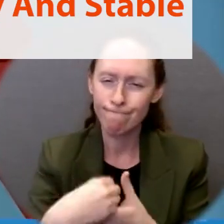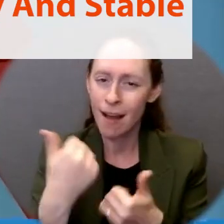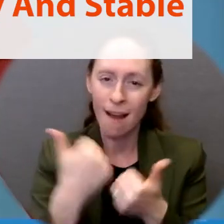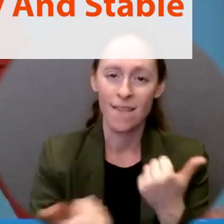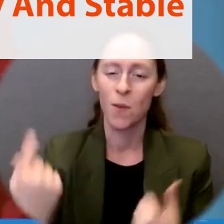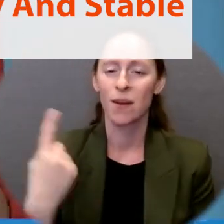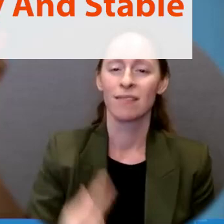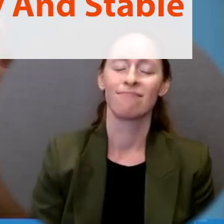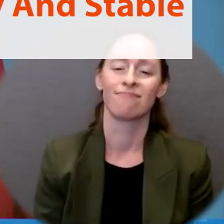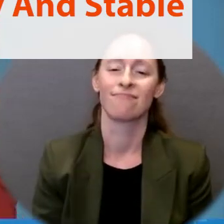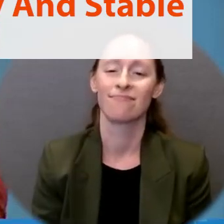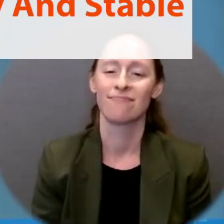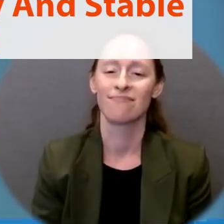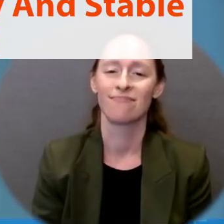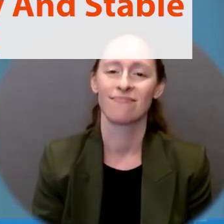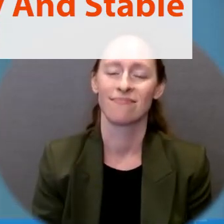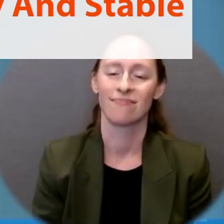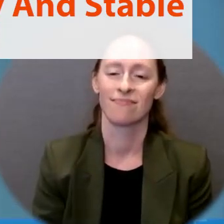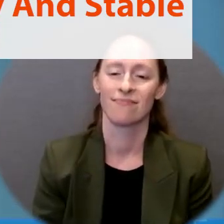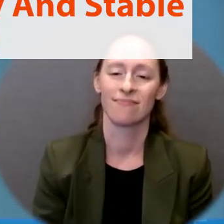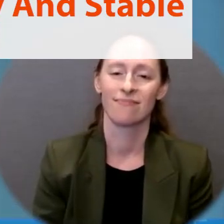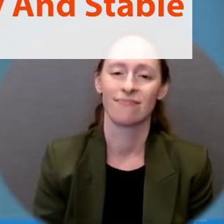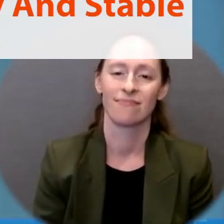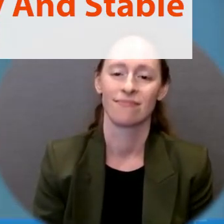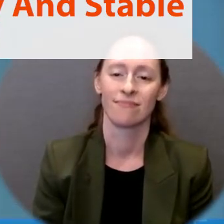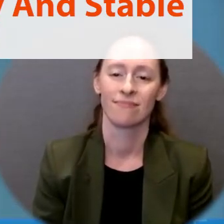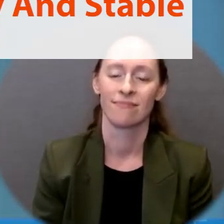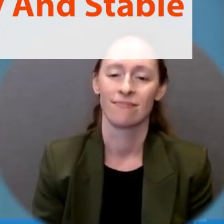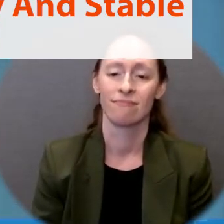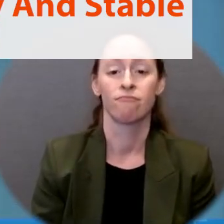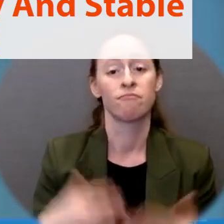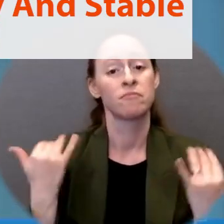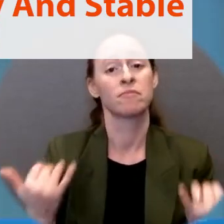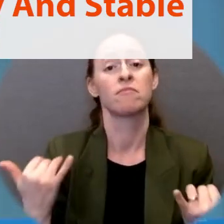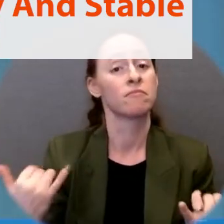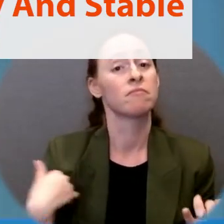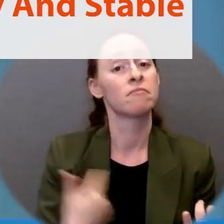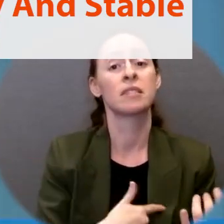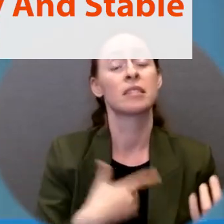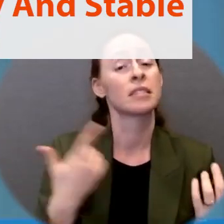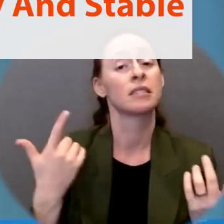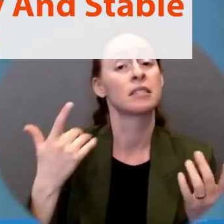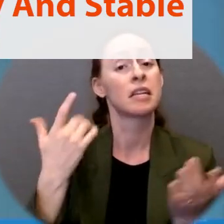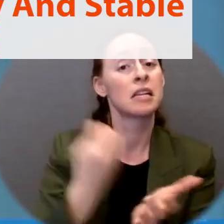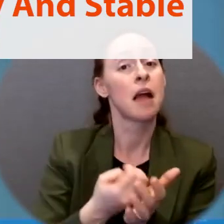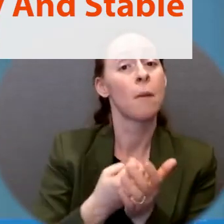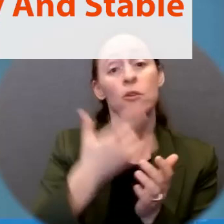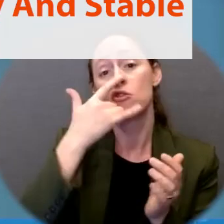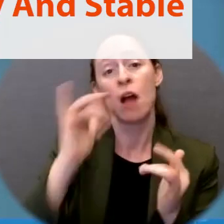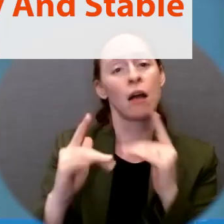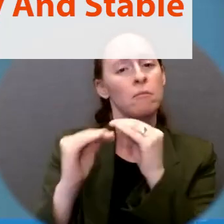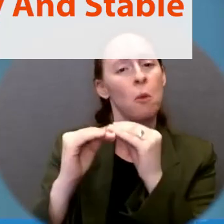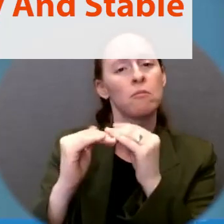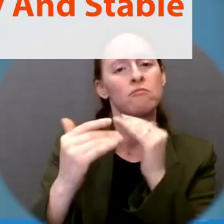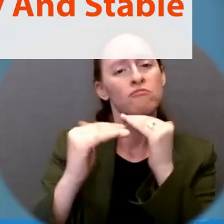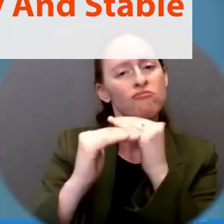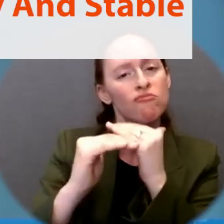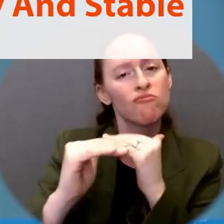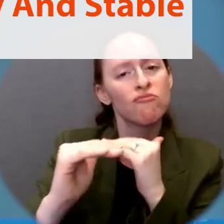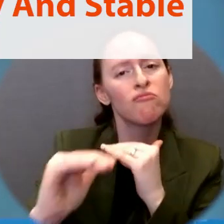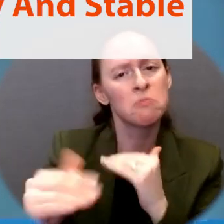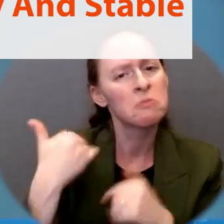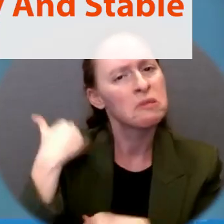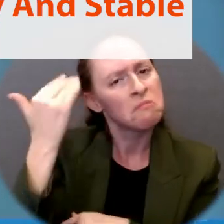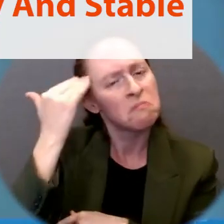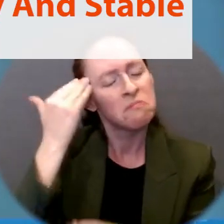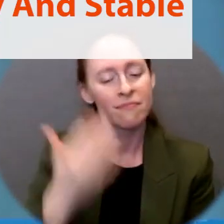I've said this before, you've heard this from Brian Deese, is a transition to a more steady and stable growth. And that's what we're currently